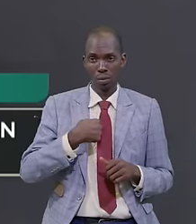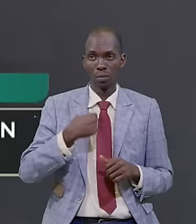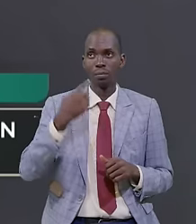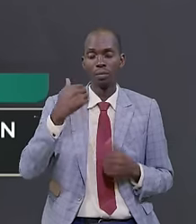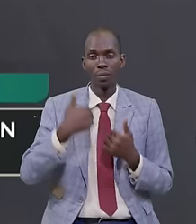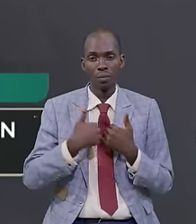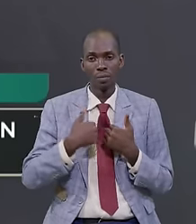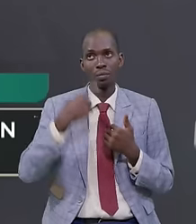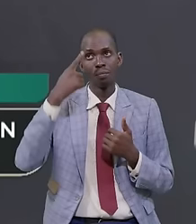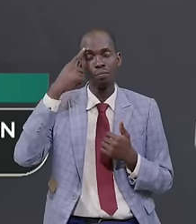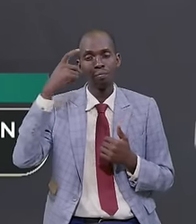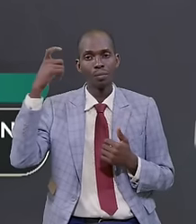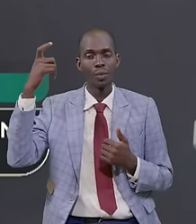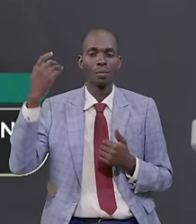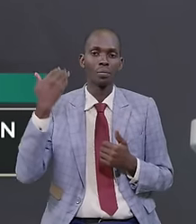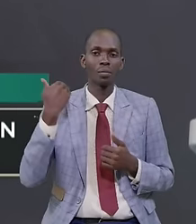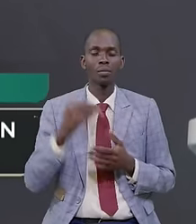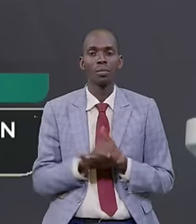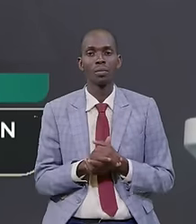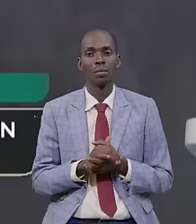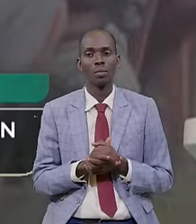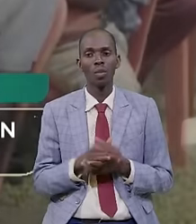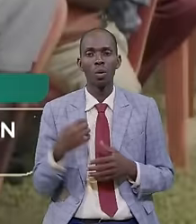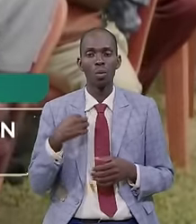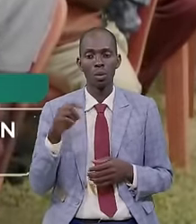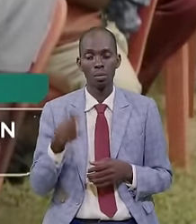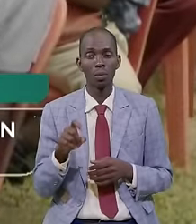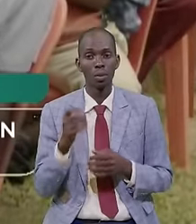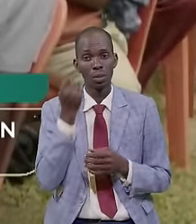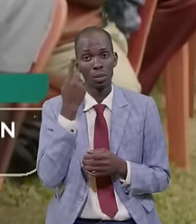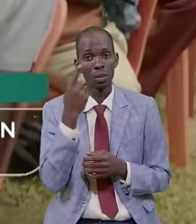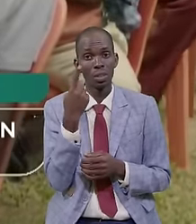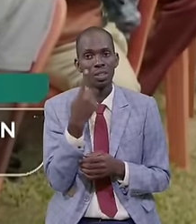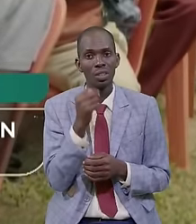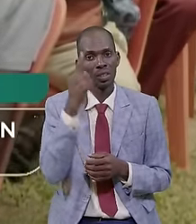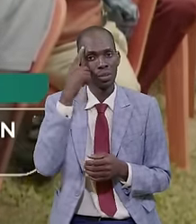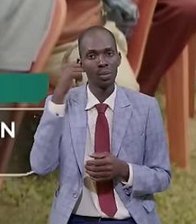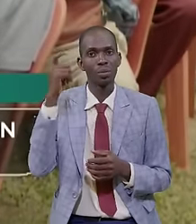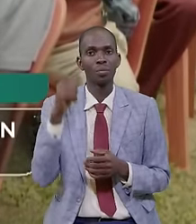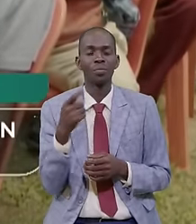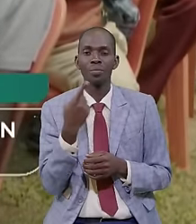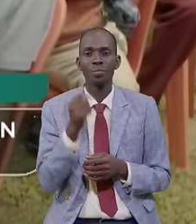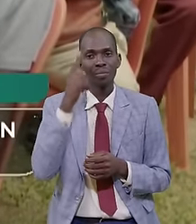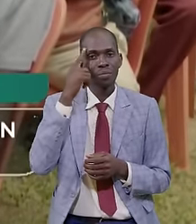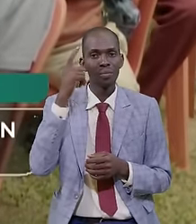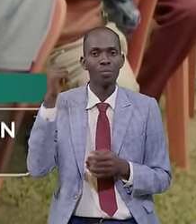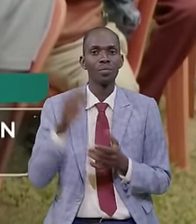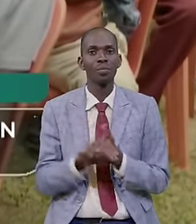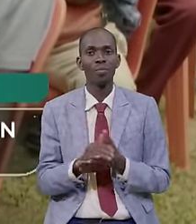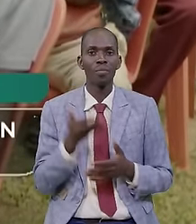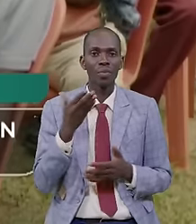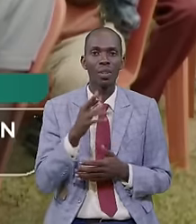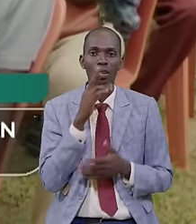have dreamed. Now we need to understand the dream. The dream. There are some dreams